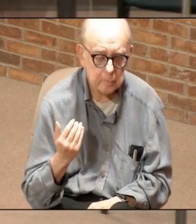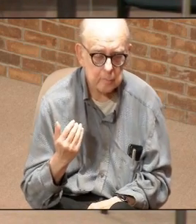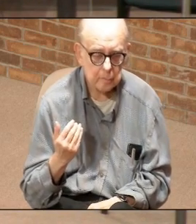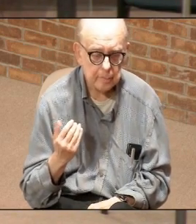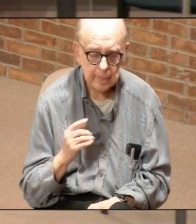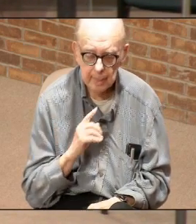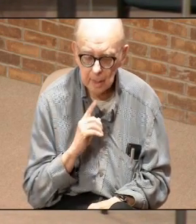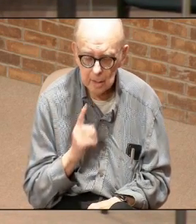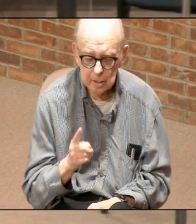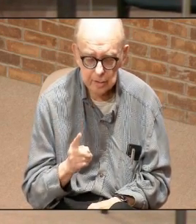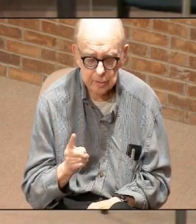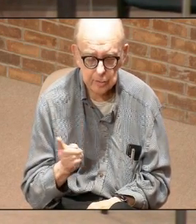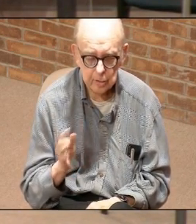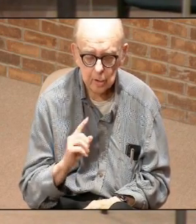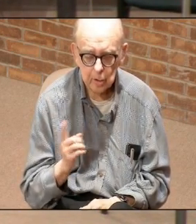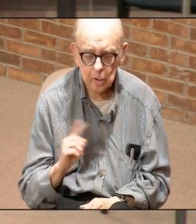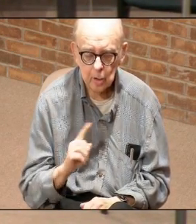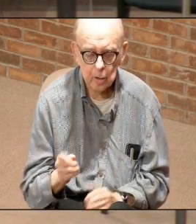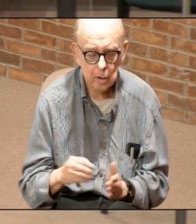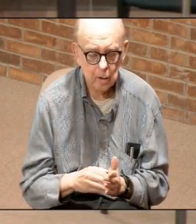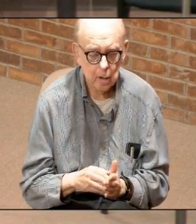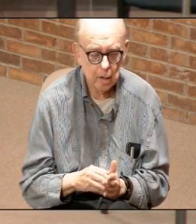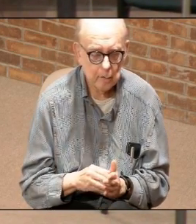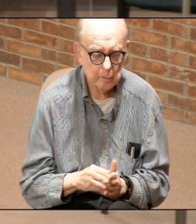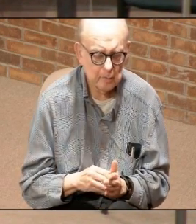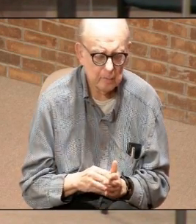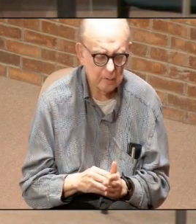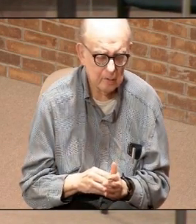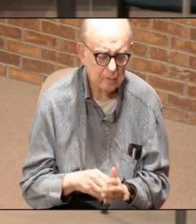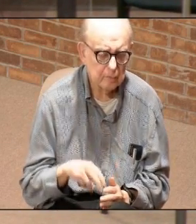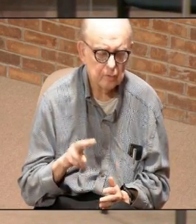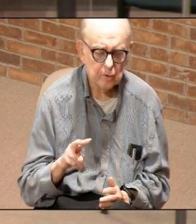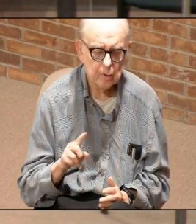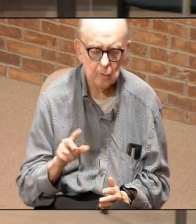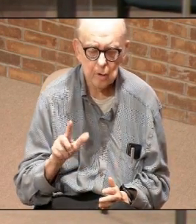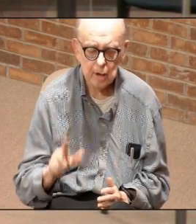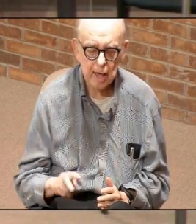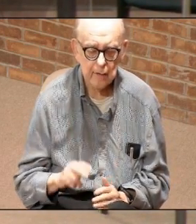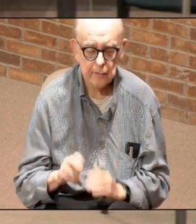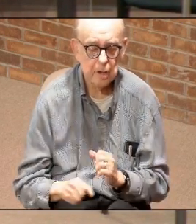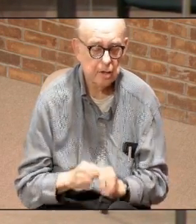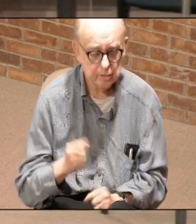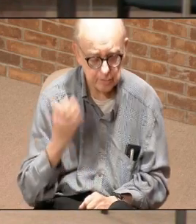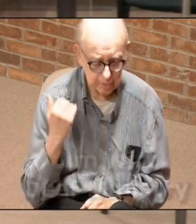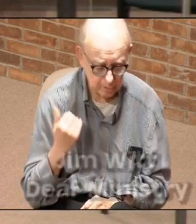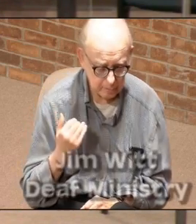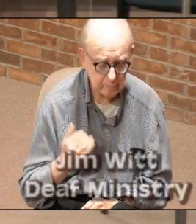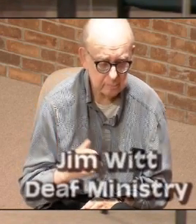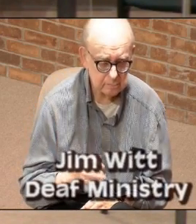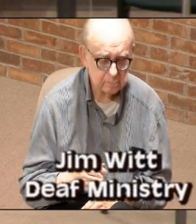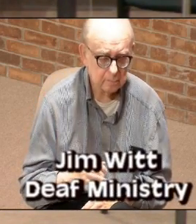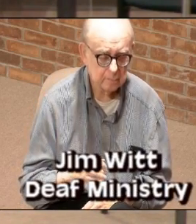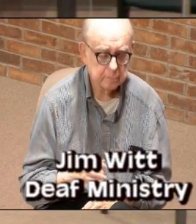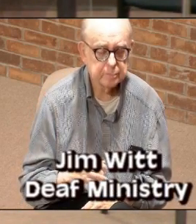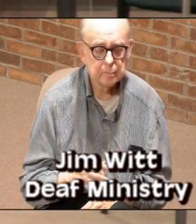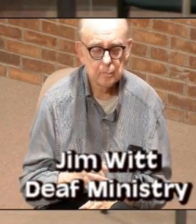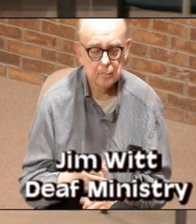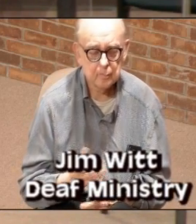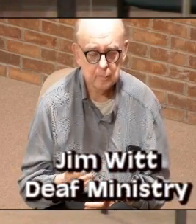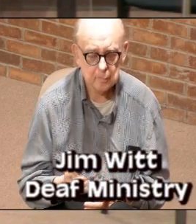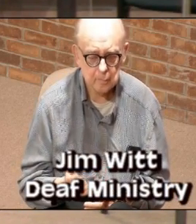Let's actually go back about 2.5 years ago. Okay? 2.5 years